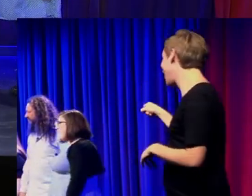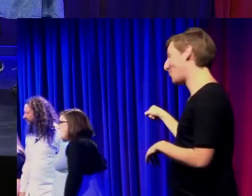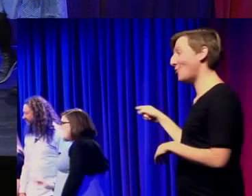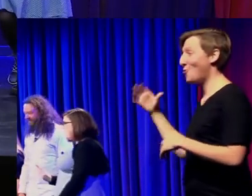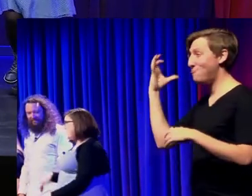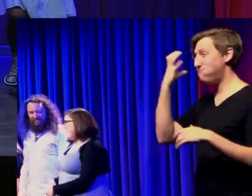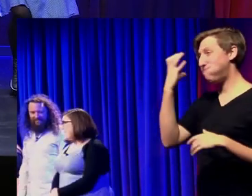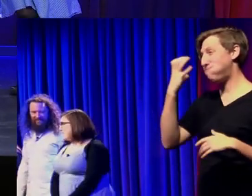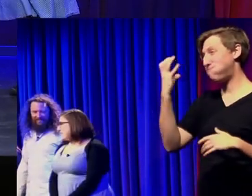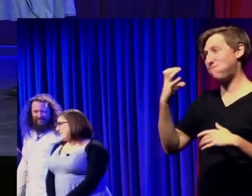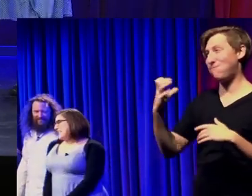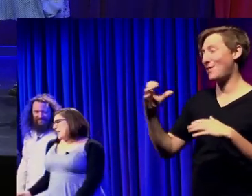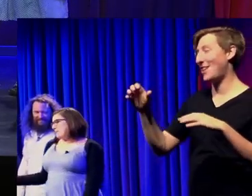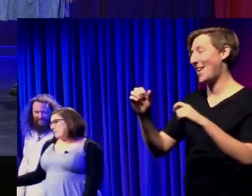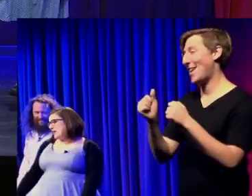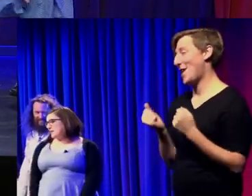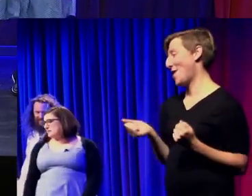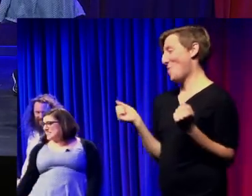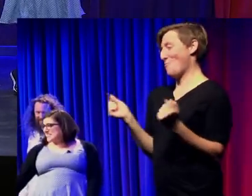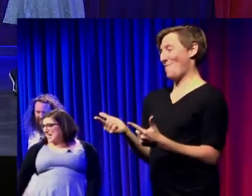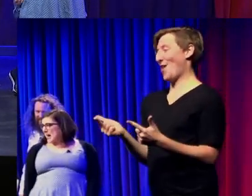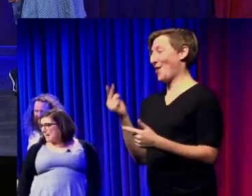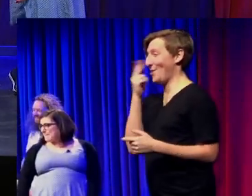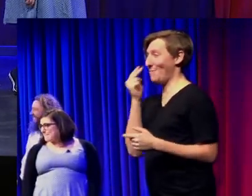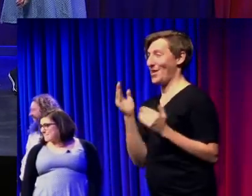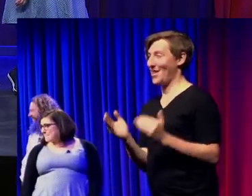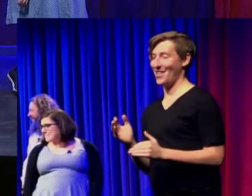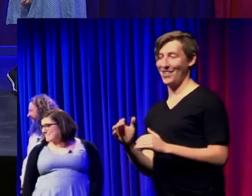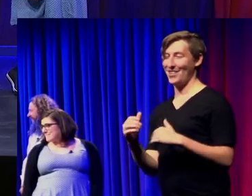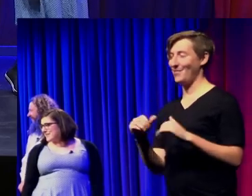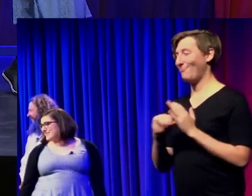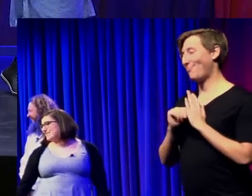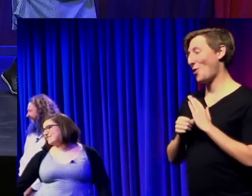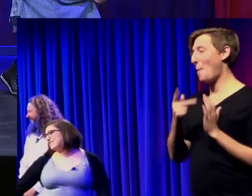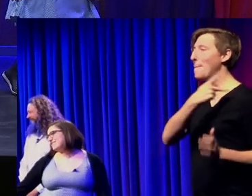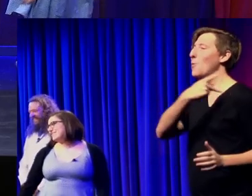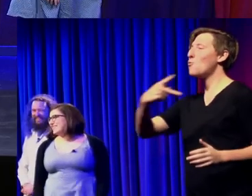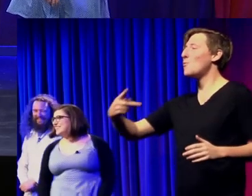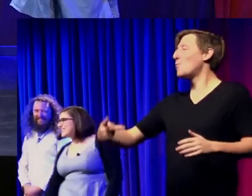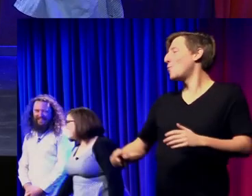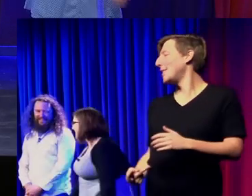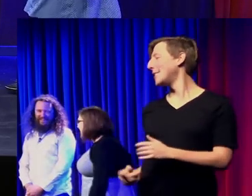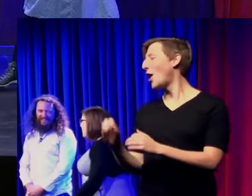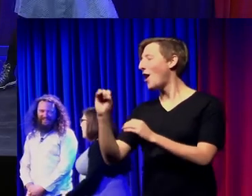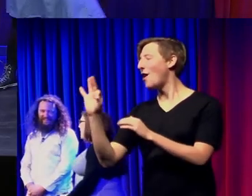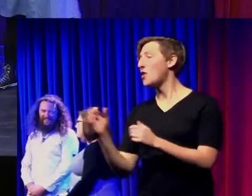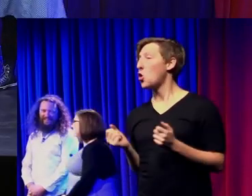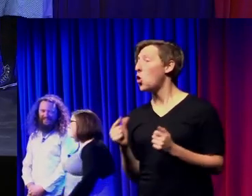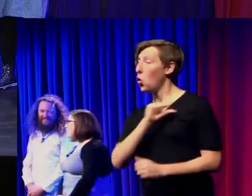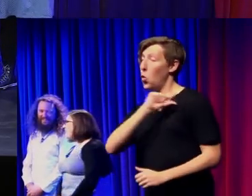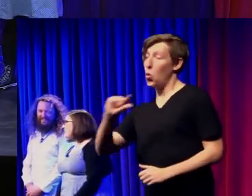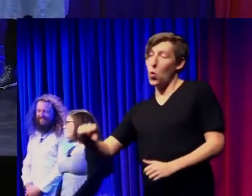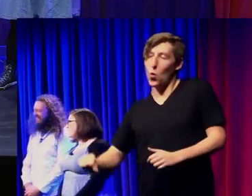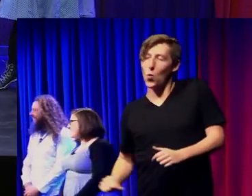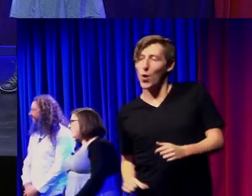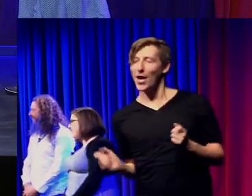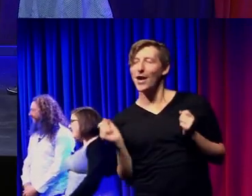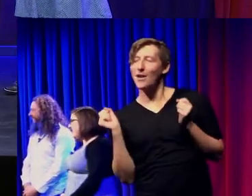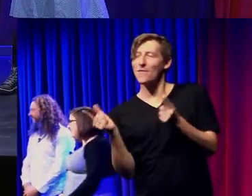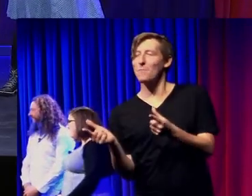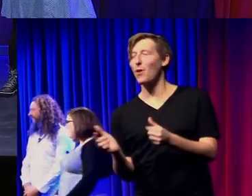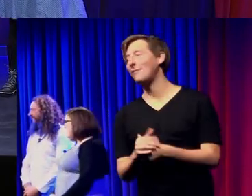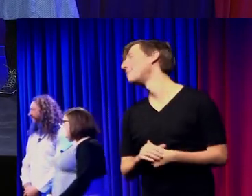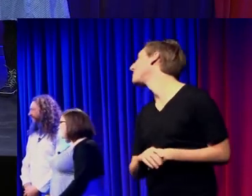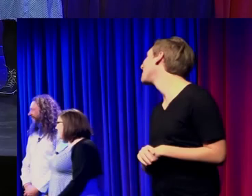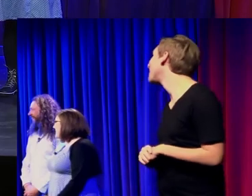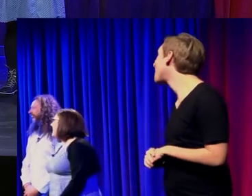Yes. You guys stop, but keep going. Princess of improv. Queen of improv. Okay. No, okay.